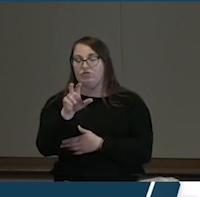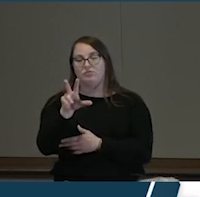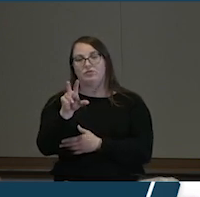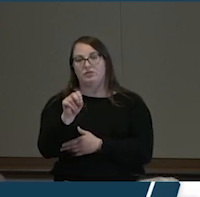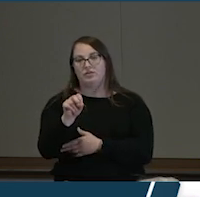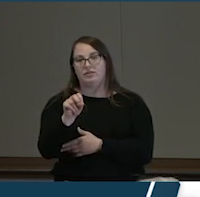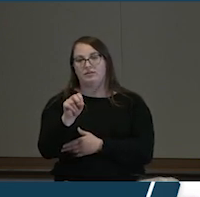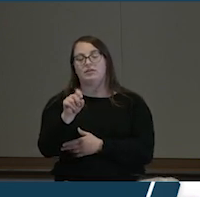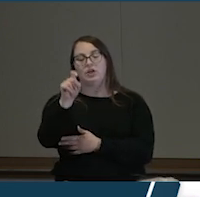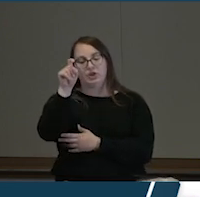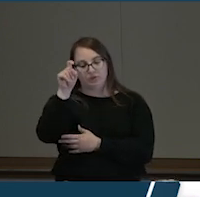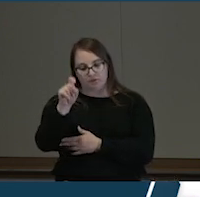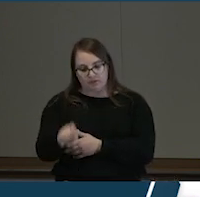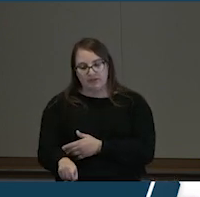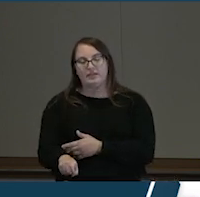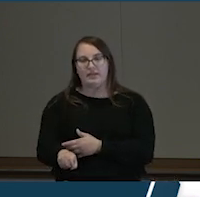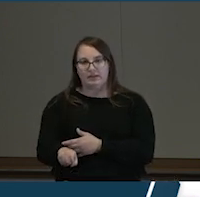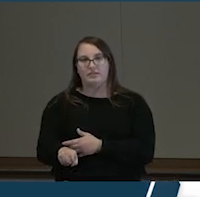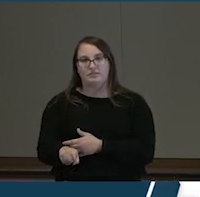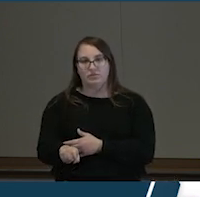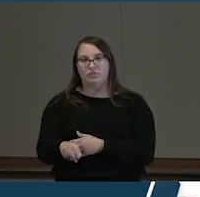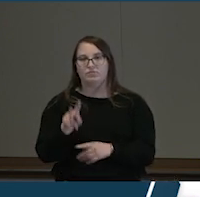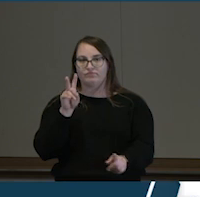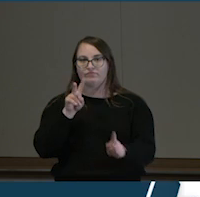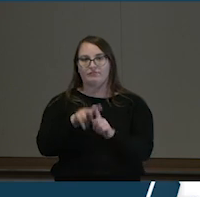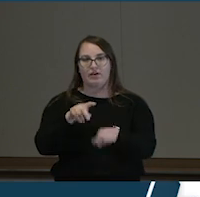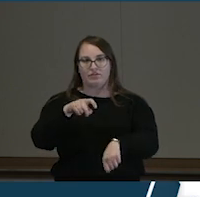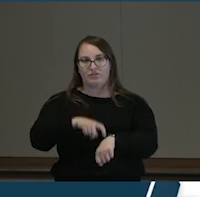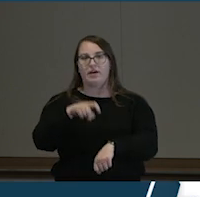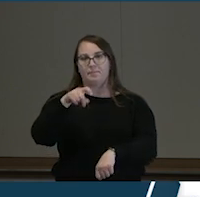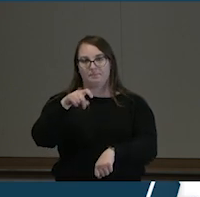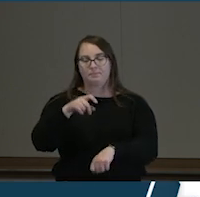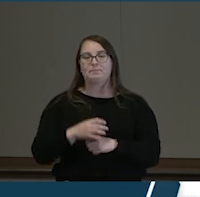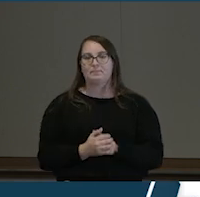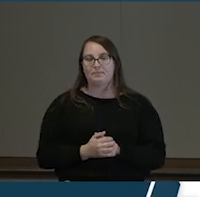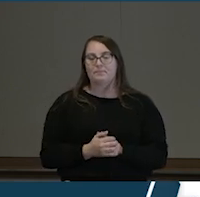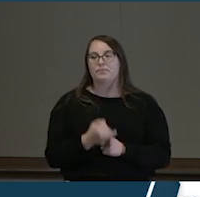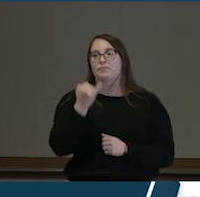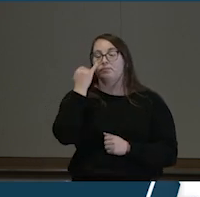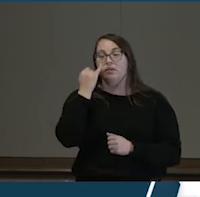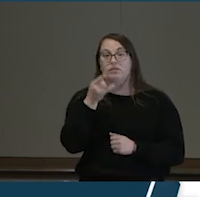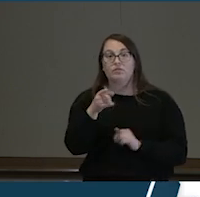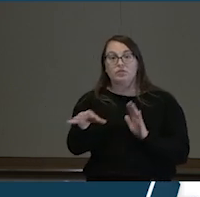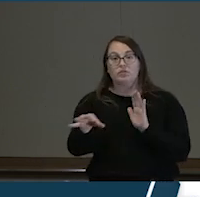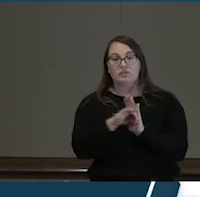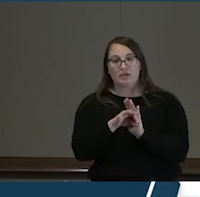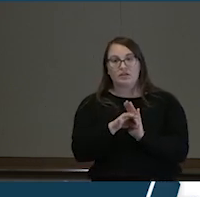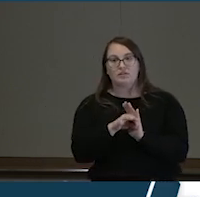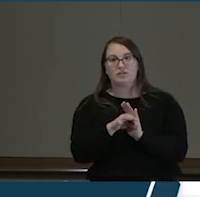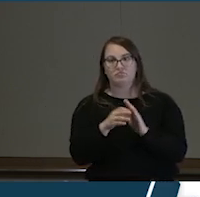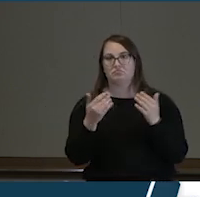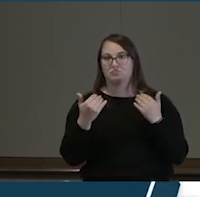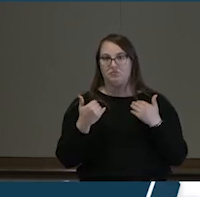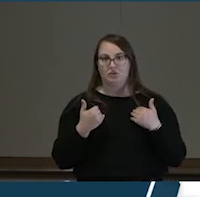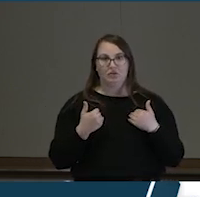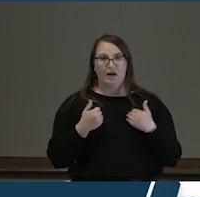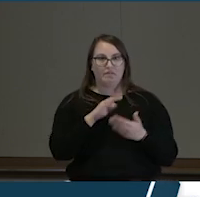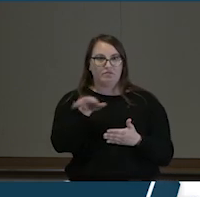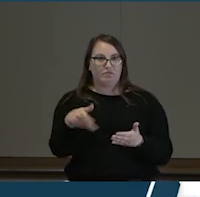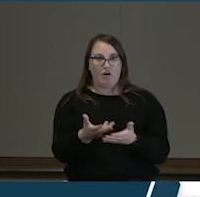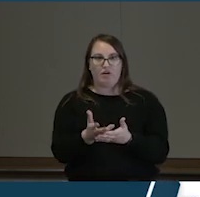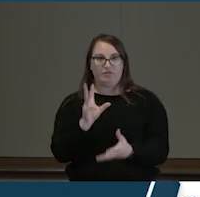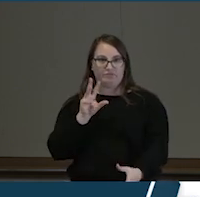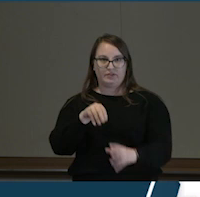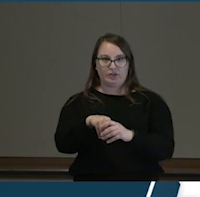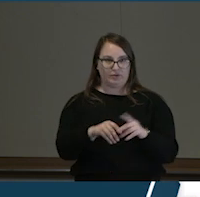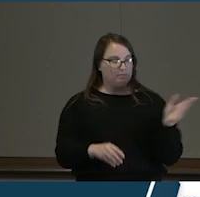date. So these are being accepted for this year's program. If you're selected, you get all the 6 months, the 2 days, the reimbursements, you get all of that stuff.